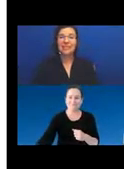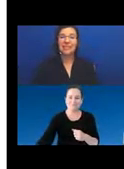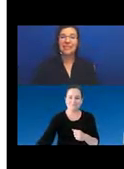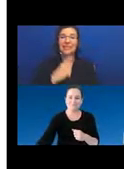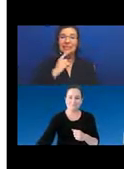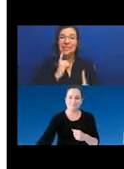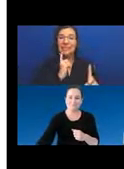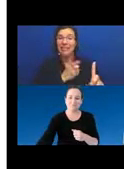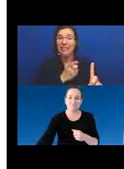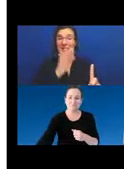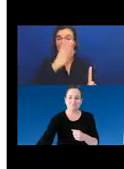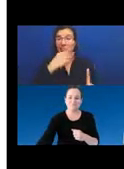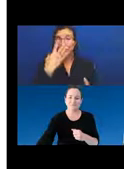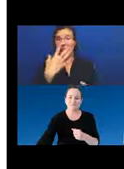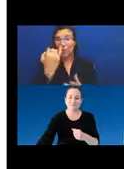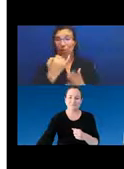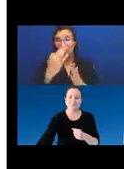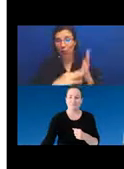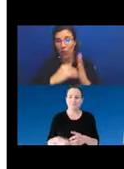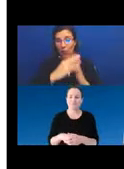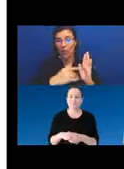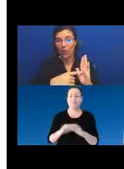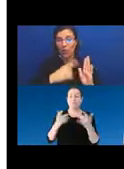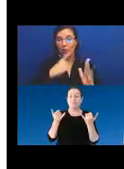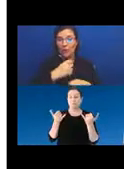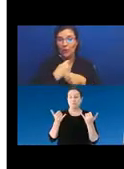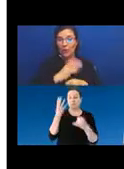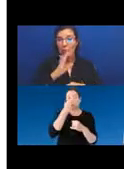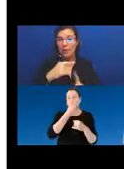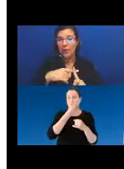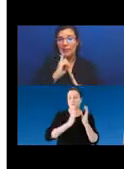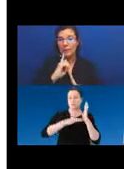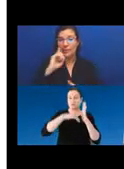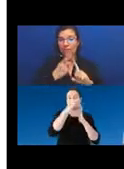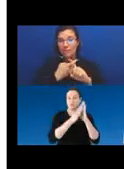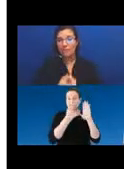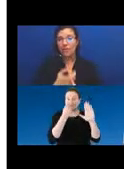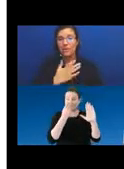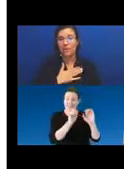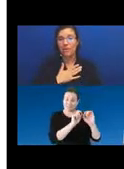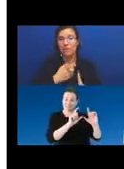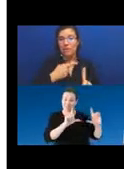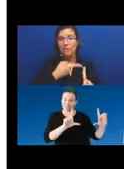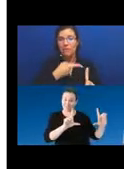beautiful artwork was made by a deaf friend of mine from a hearing